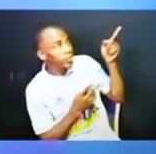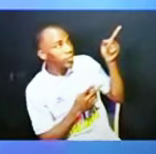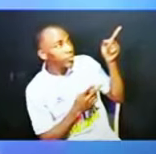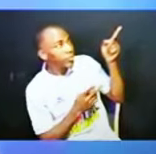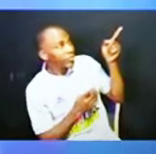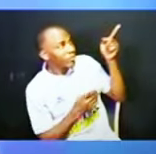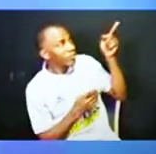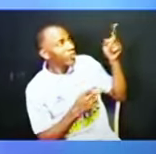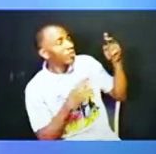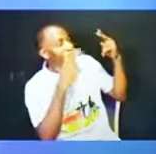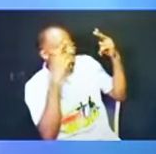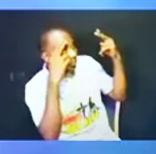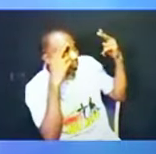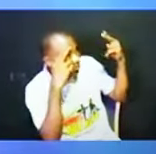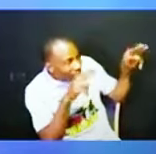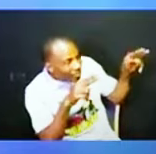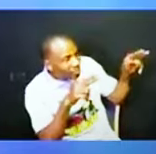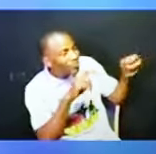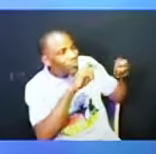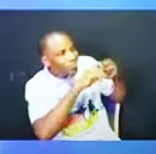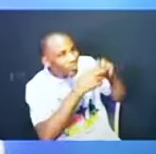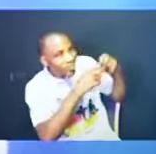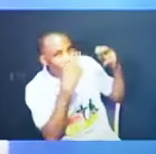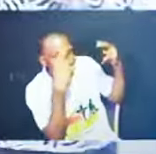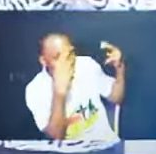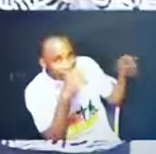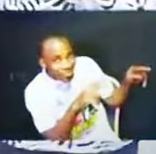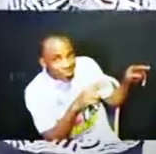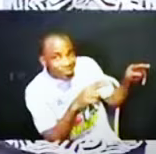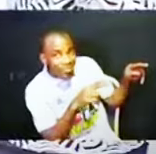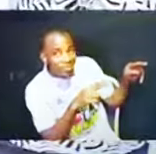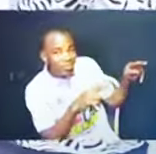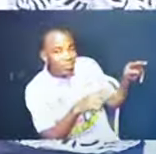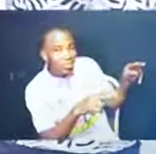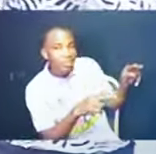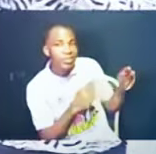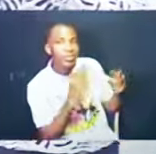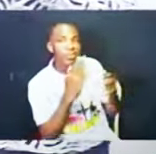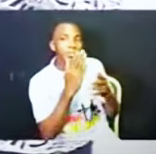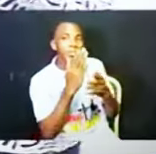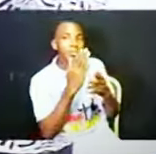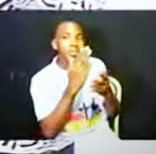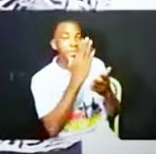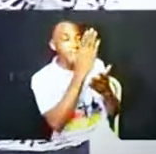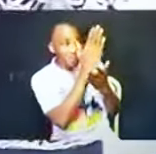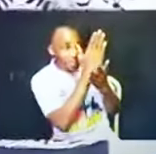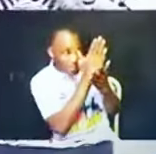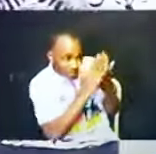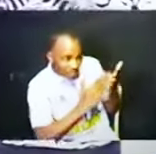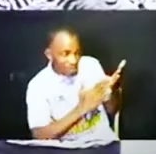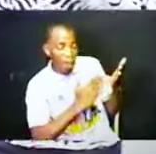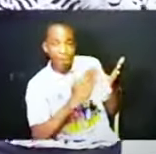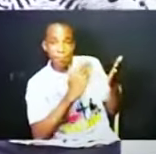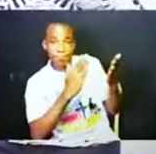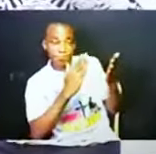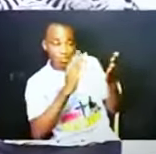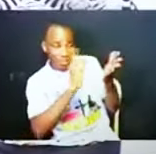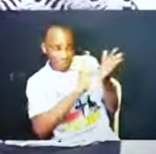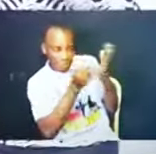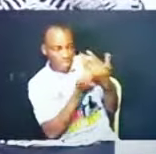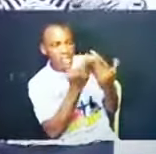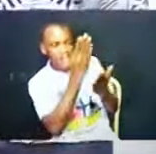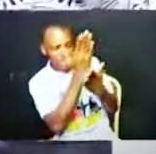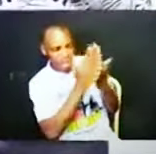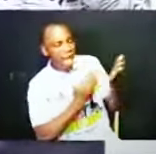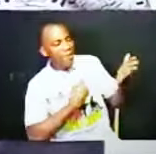me about the story. No, I tell me we are some of the things that has asterisks against it. Yeah, date now. What you